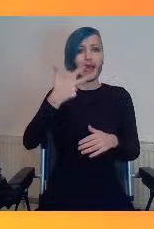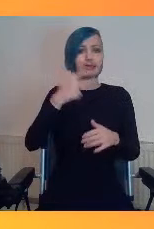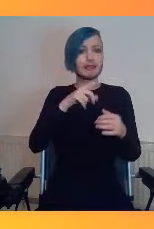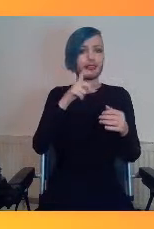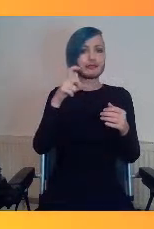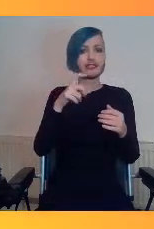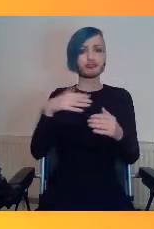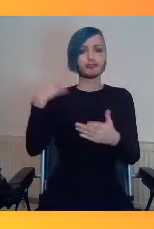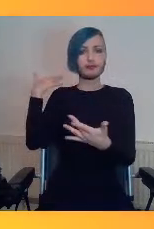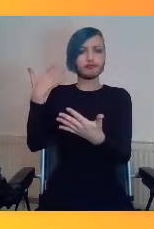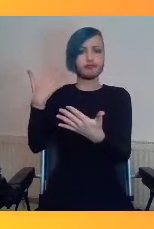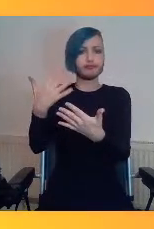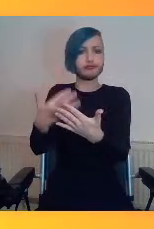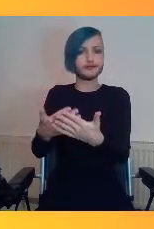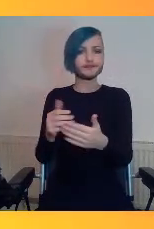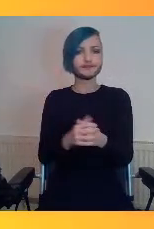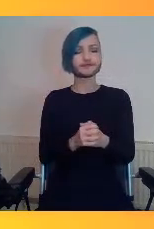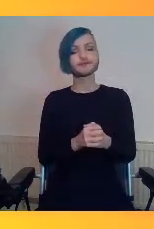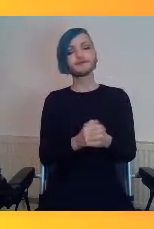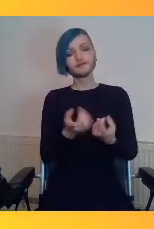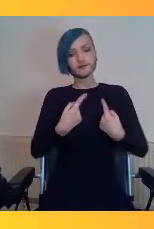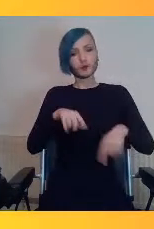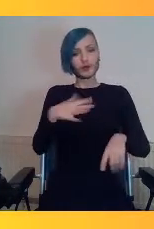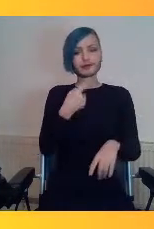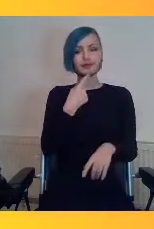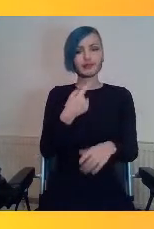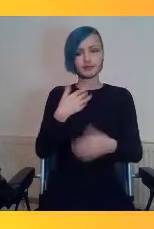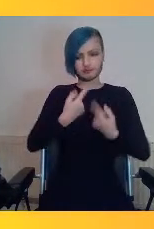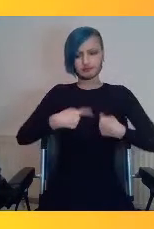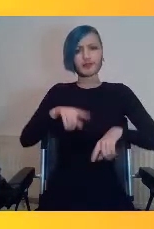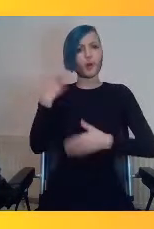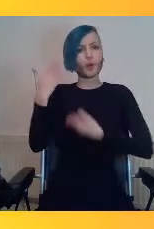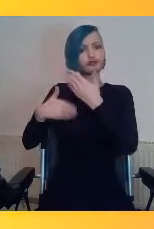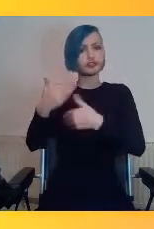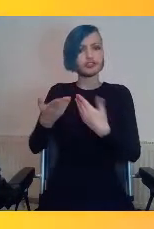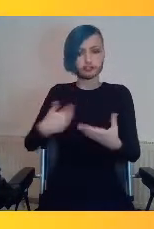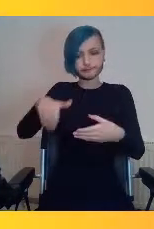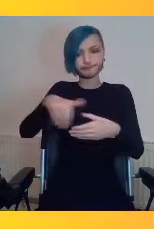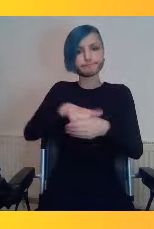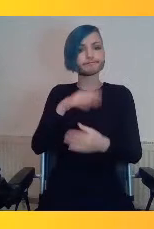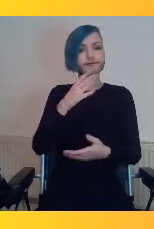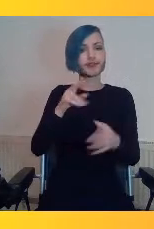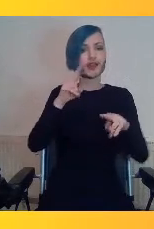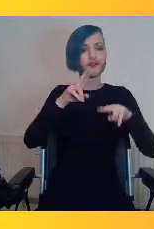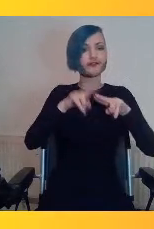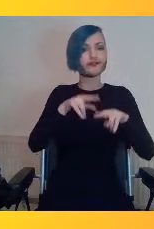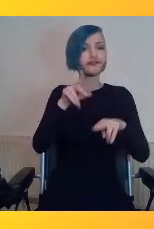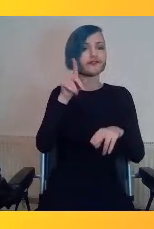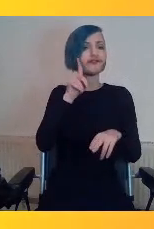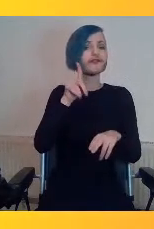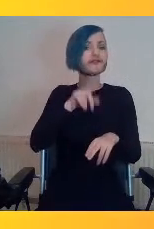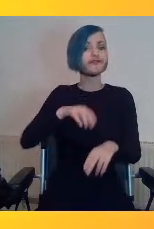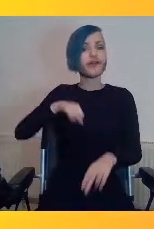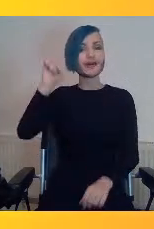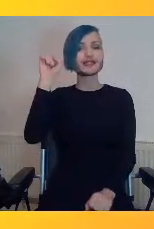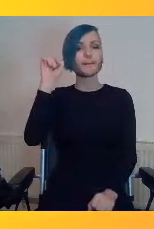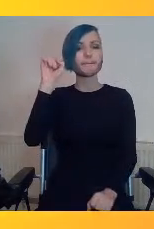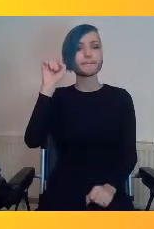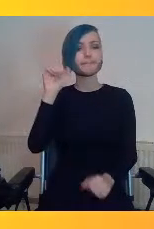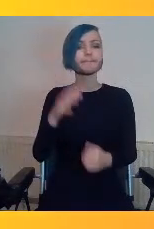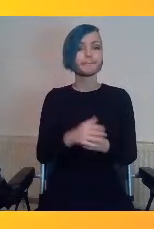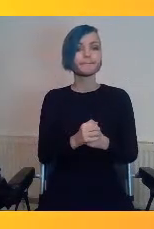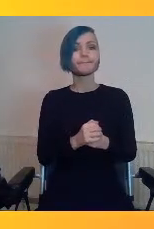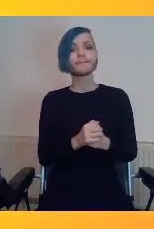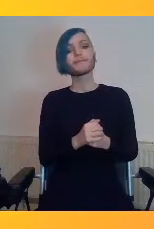said that feminism is our tradition. That was a highlight of our action. And after a lot